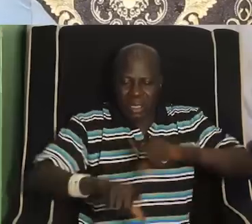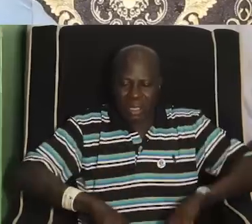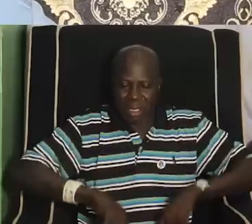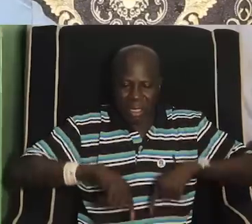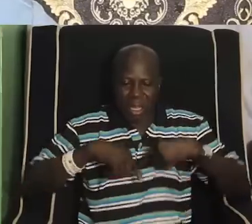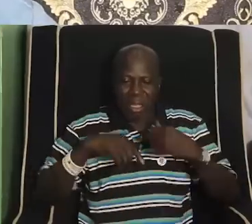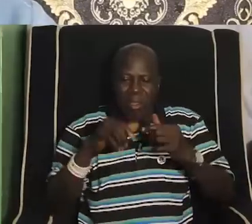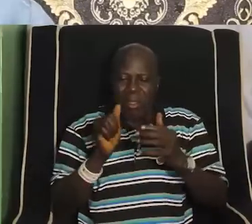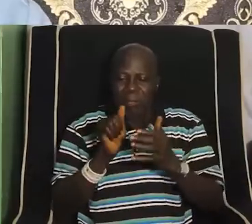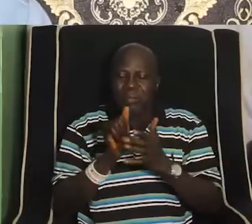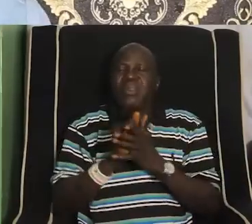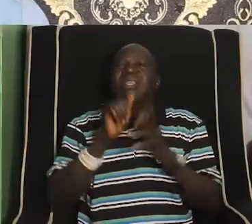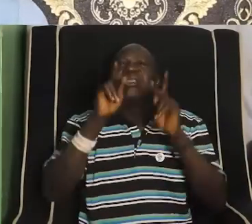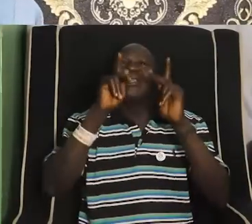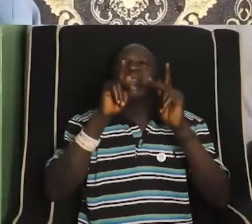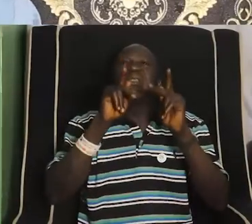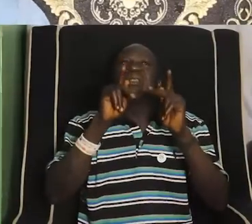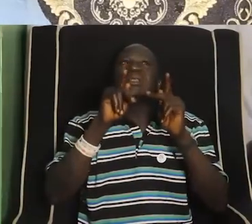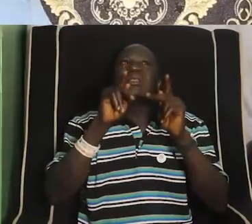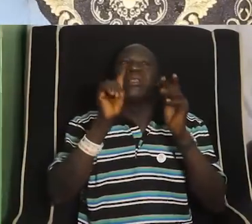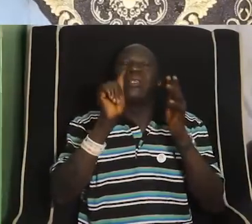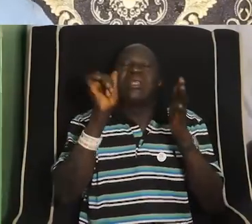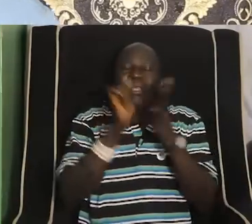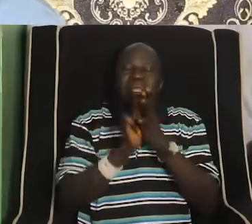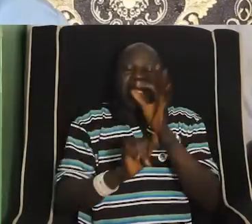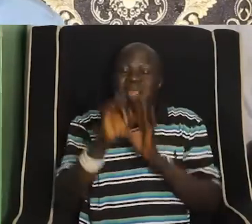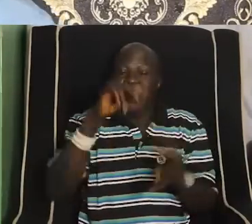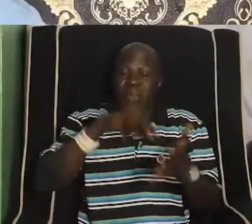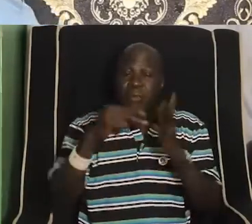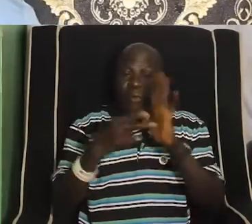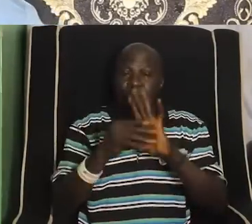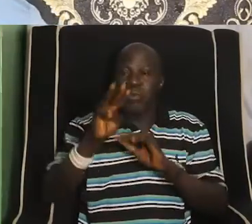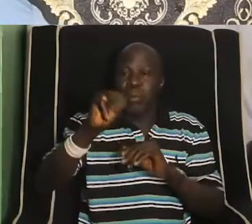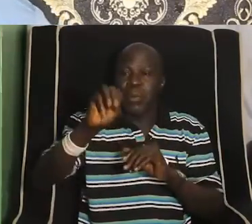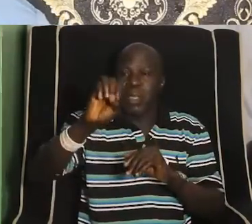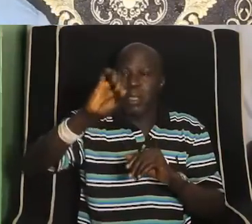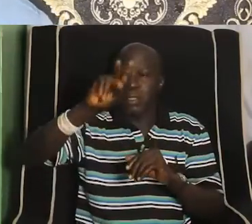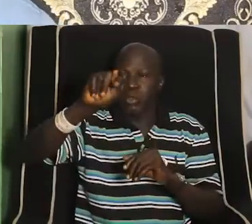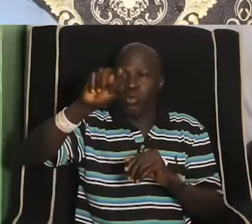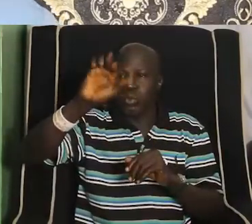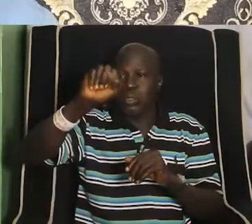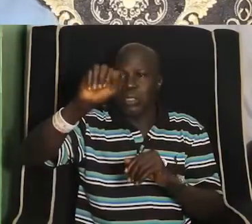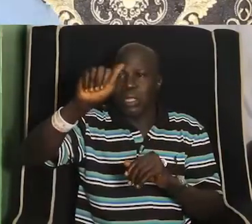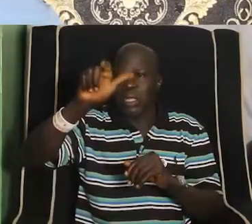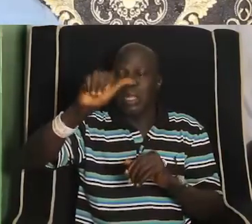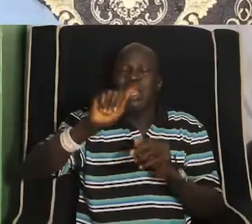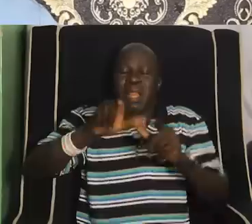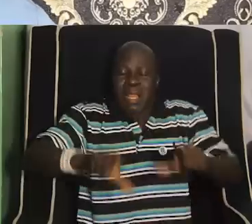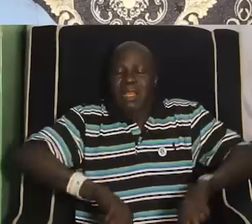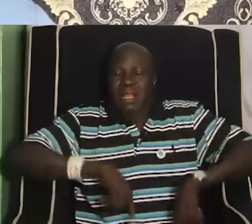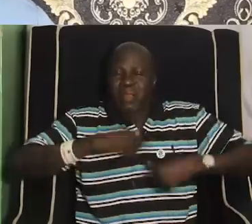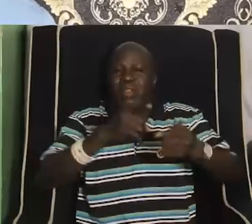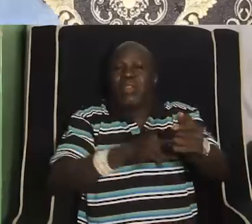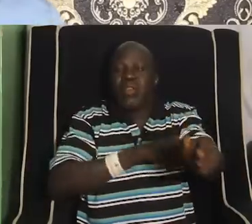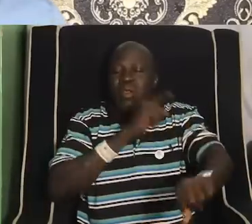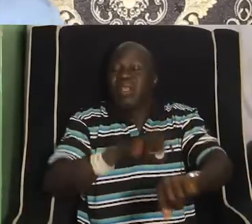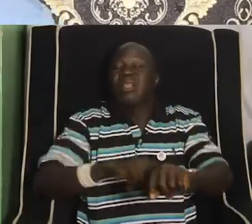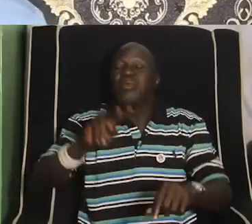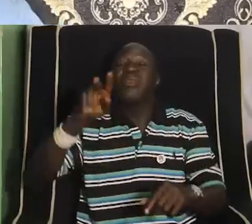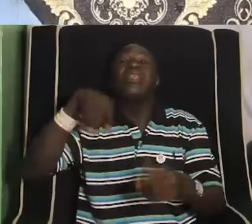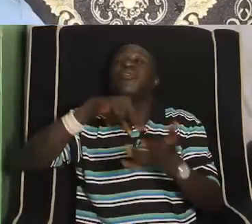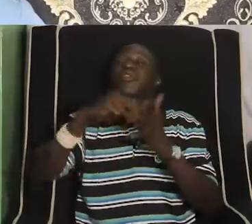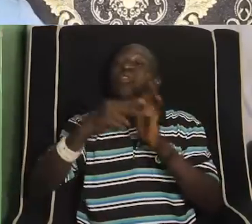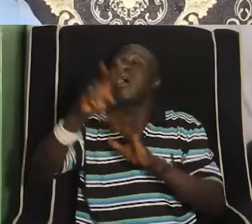But you say la gata no pe pe. 1,000 years even like Methuselah that they say he died old. No, no. Opadakuna.